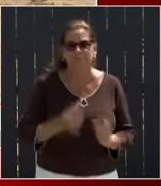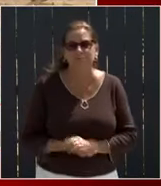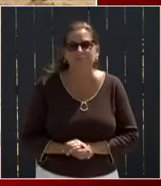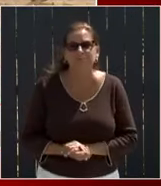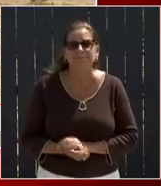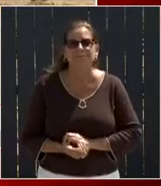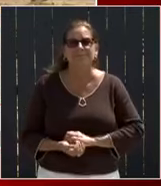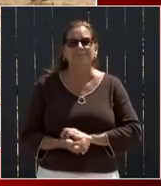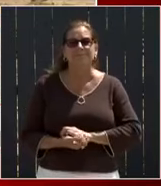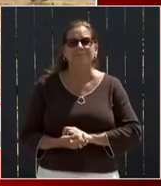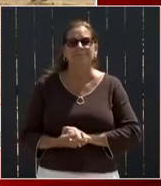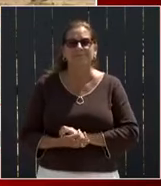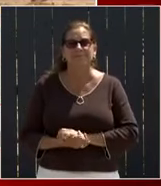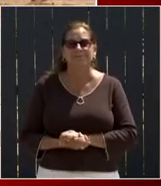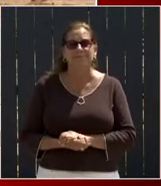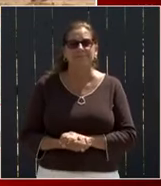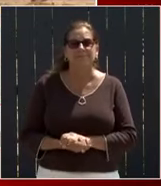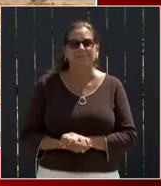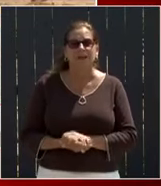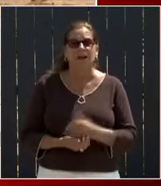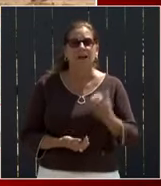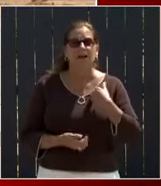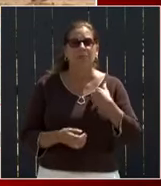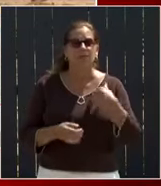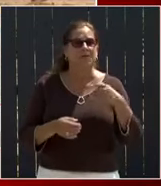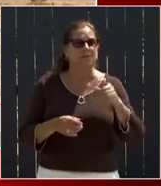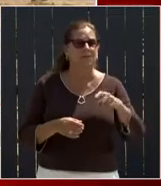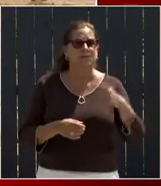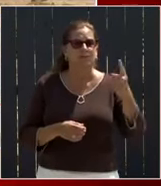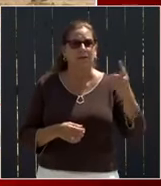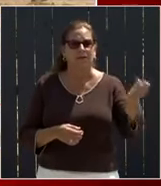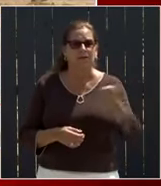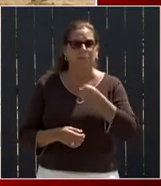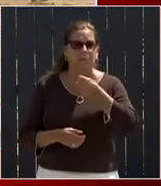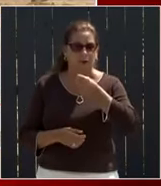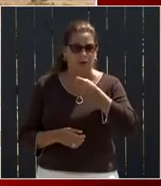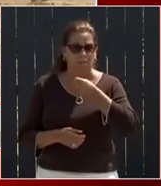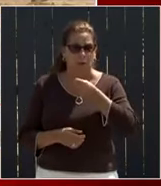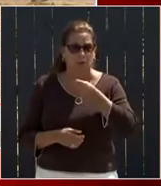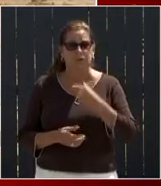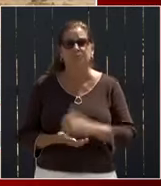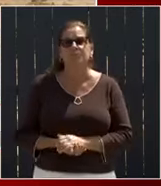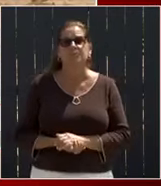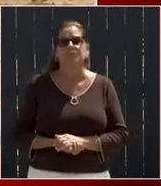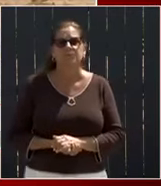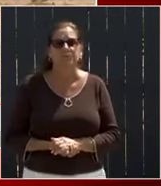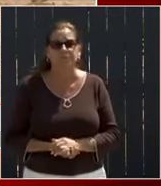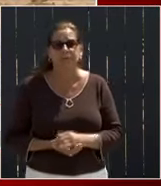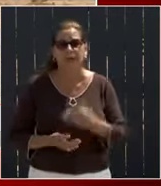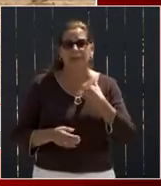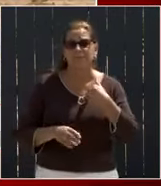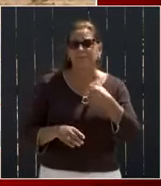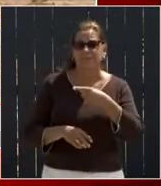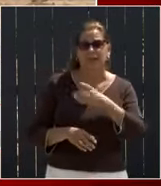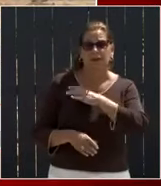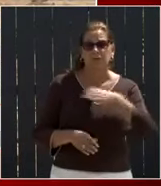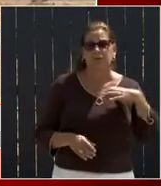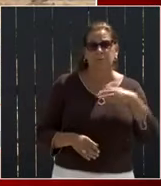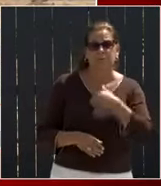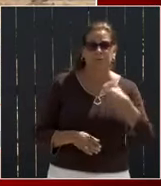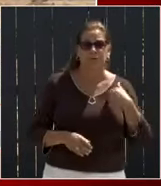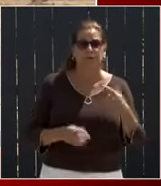ado, I'm going to call to the microphone somebody who really needs no introduction. As the sitting council member who was the former mayor and once the council